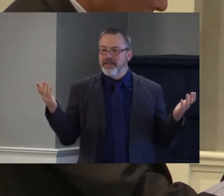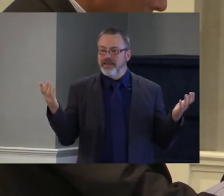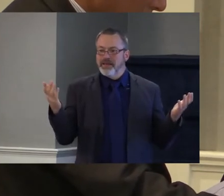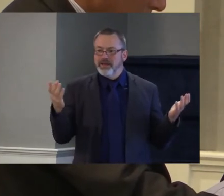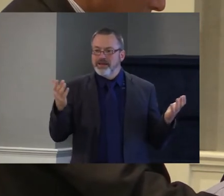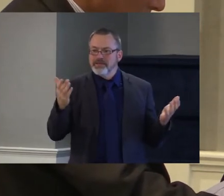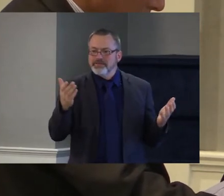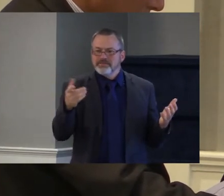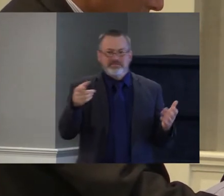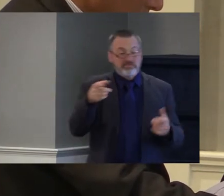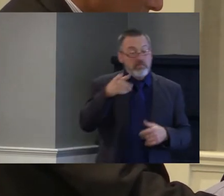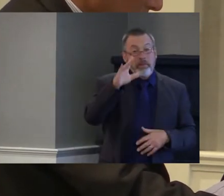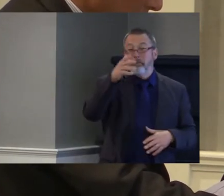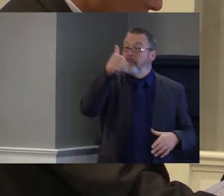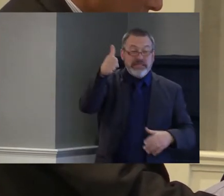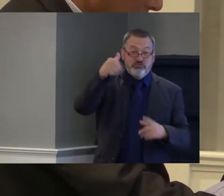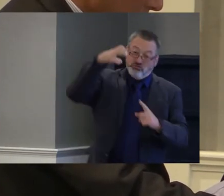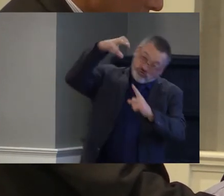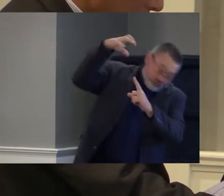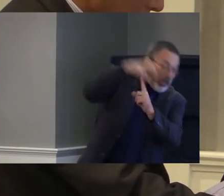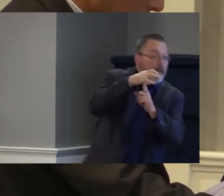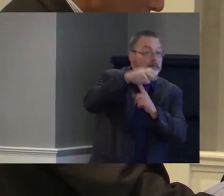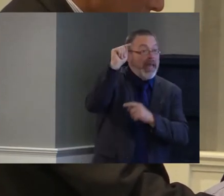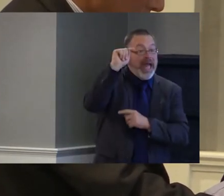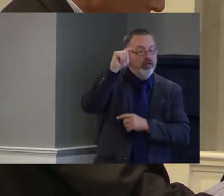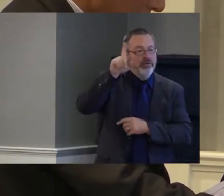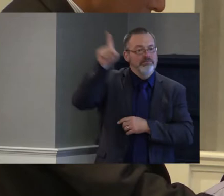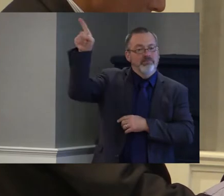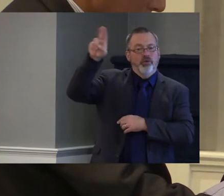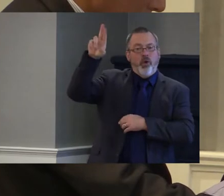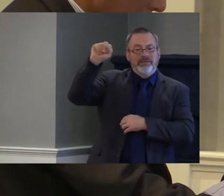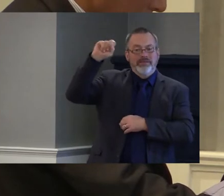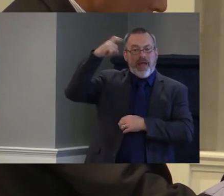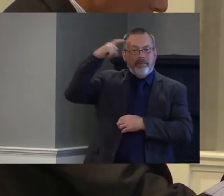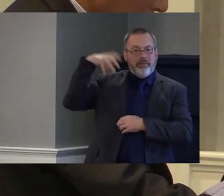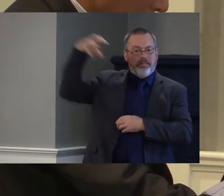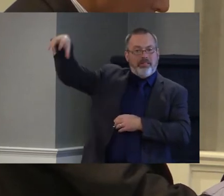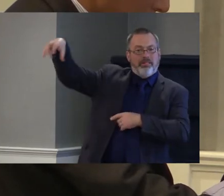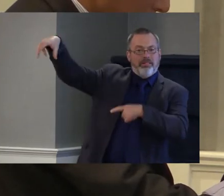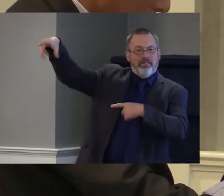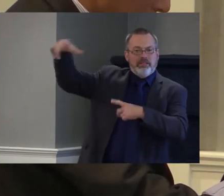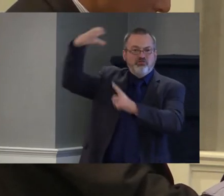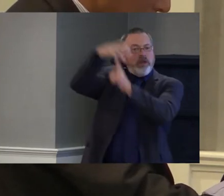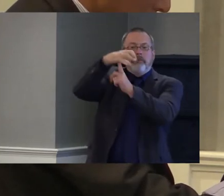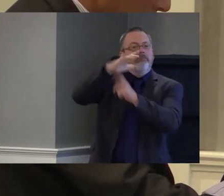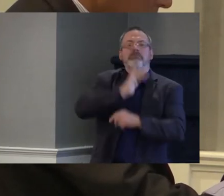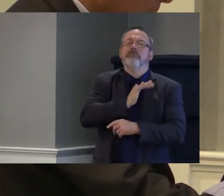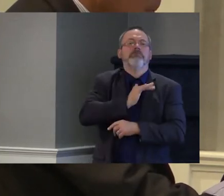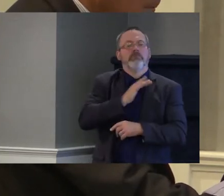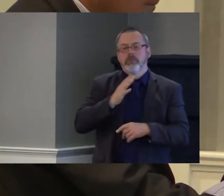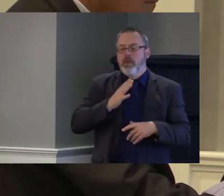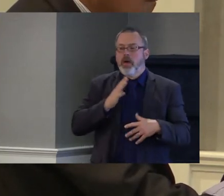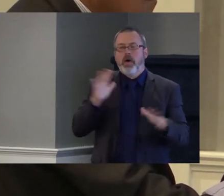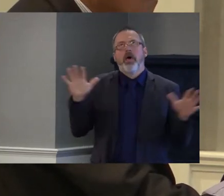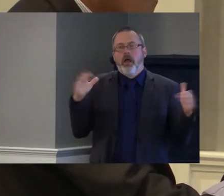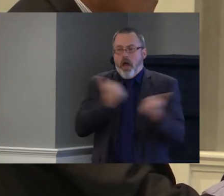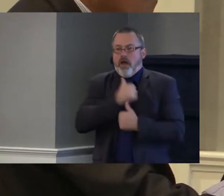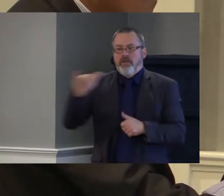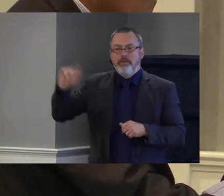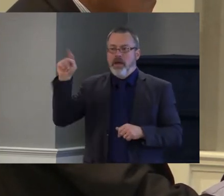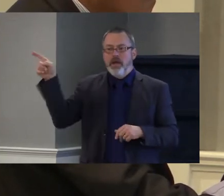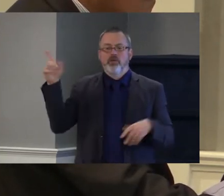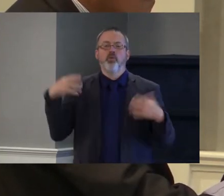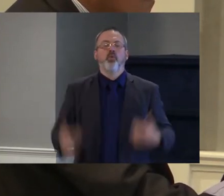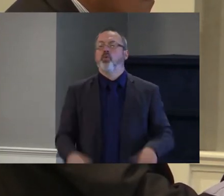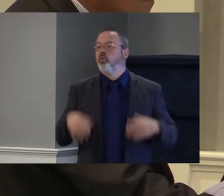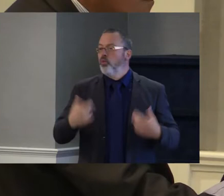Capitol building. Though there have been difficulties too. Now that I'm an adult, I continue to live at home with my parents.